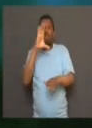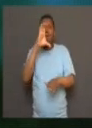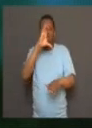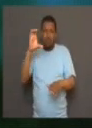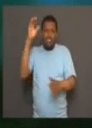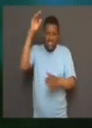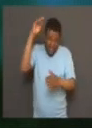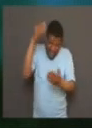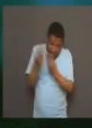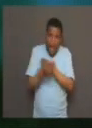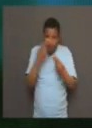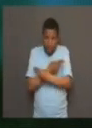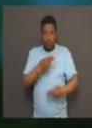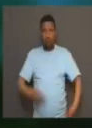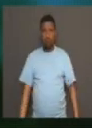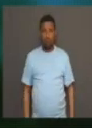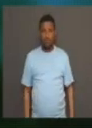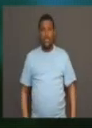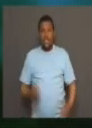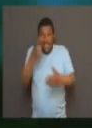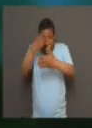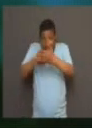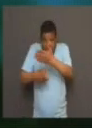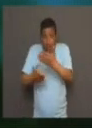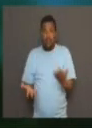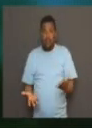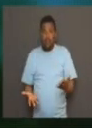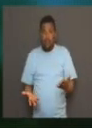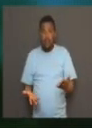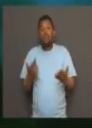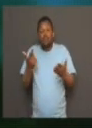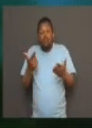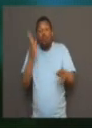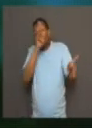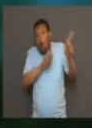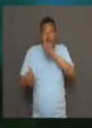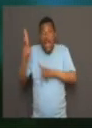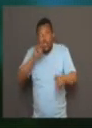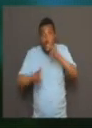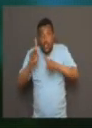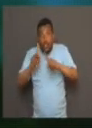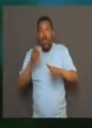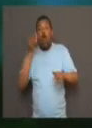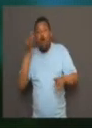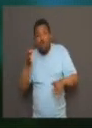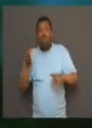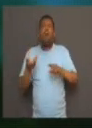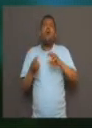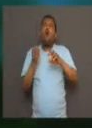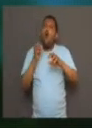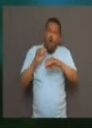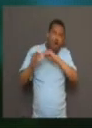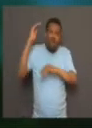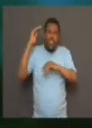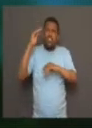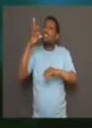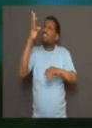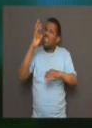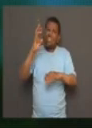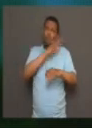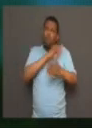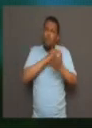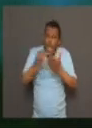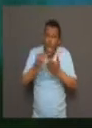5 times, resulting in a population of over 6